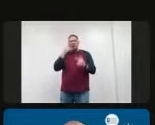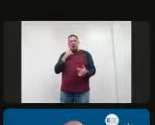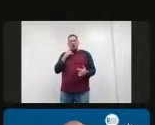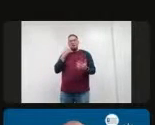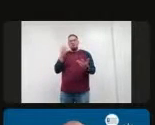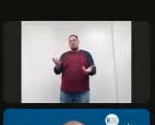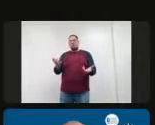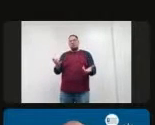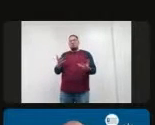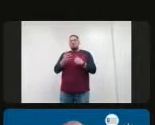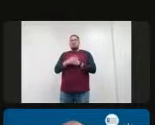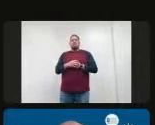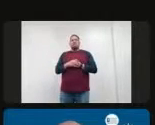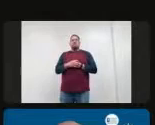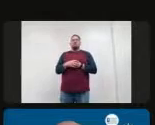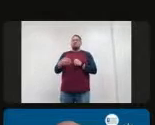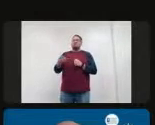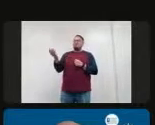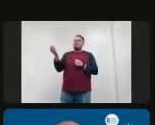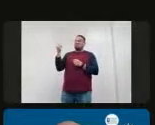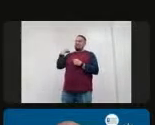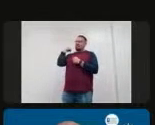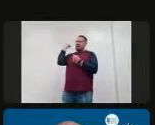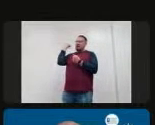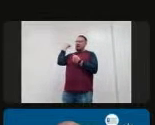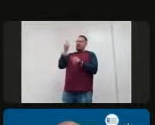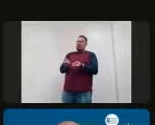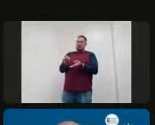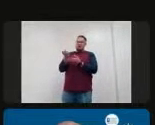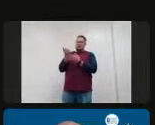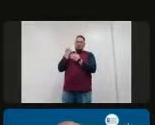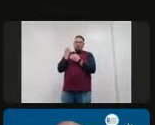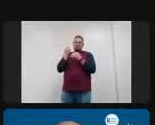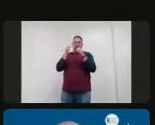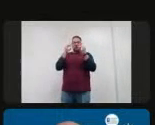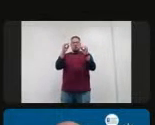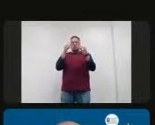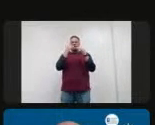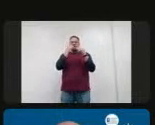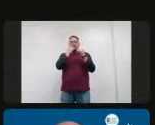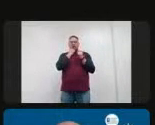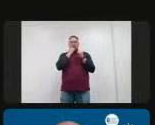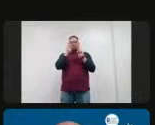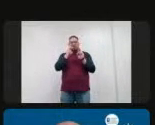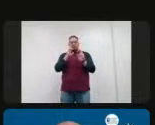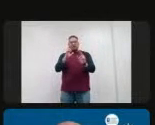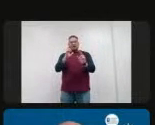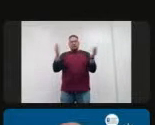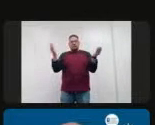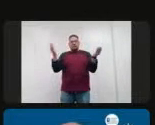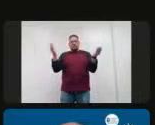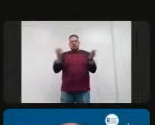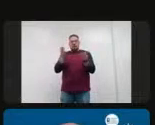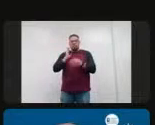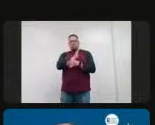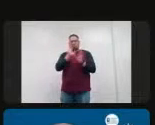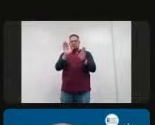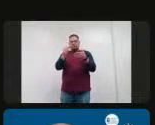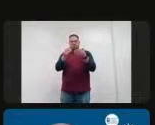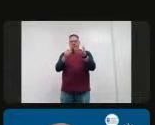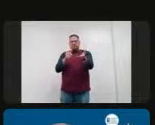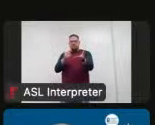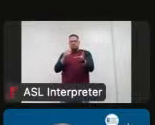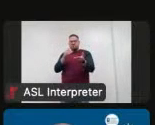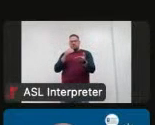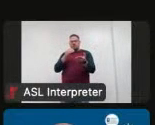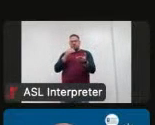So in this last year, there is no care and respect in this boardroom. I've been trashed